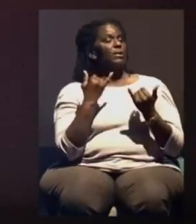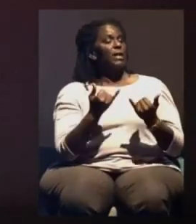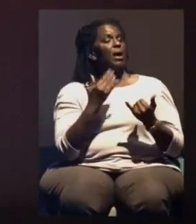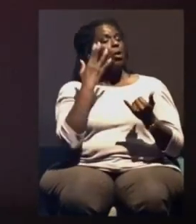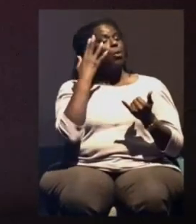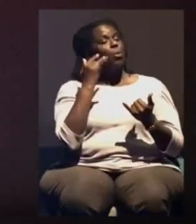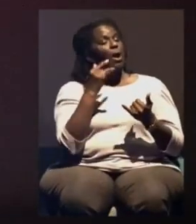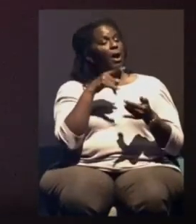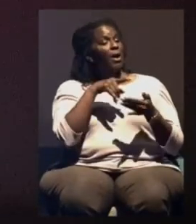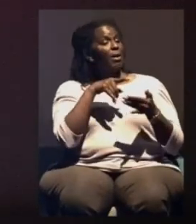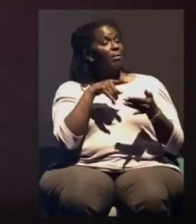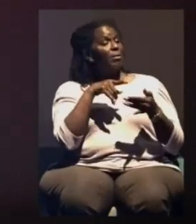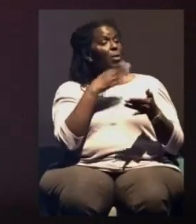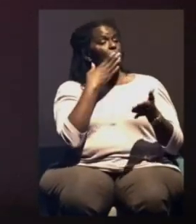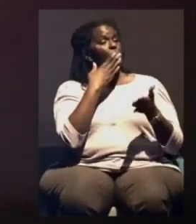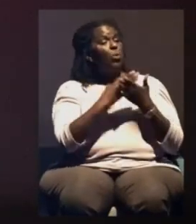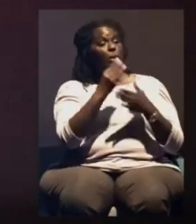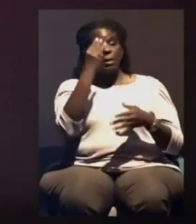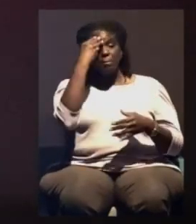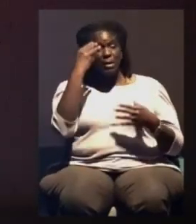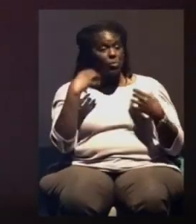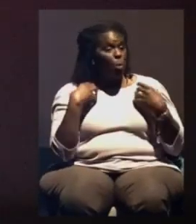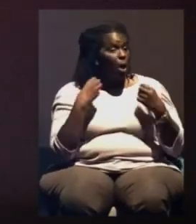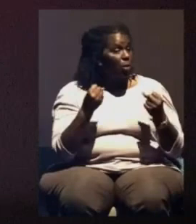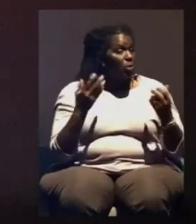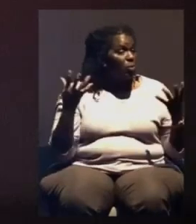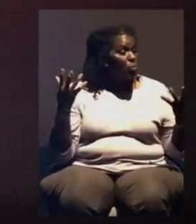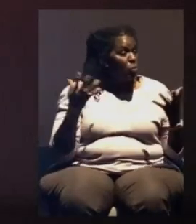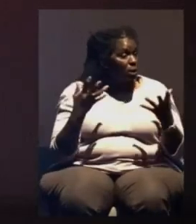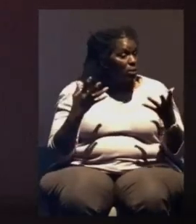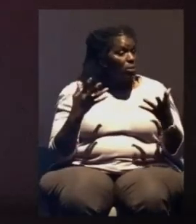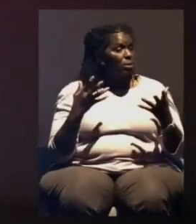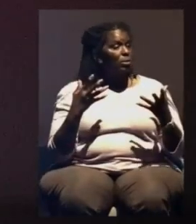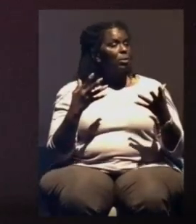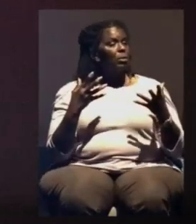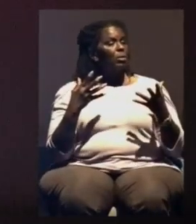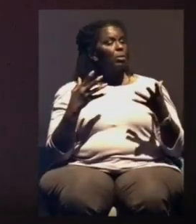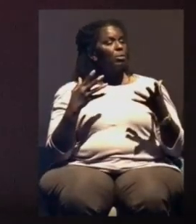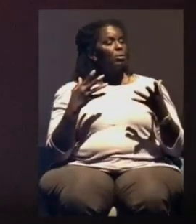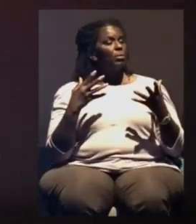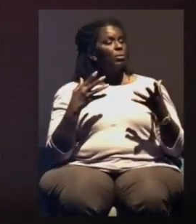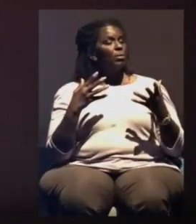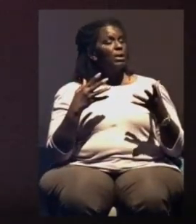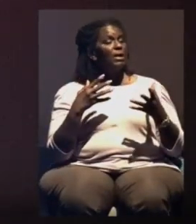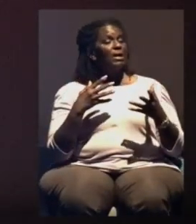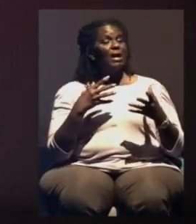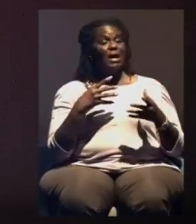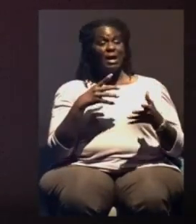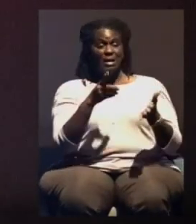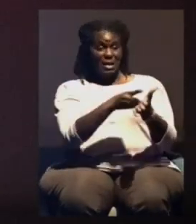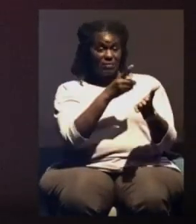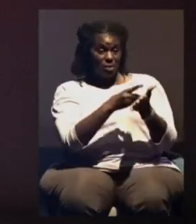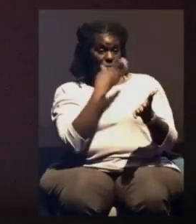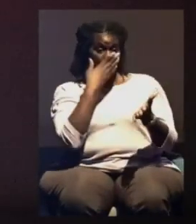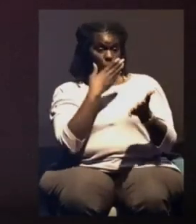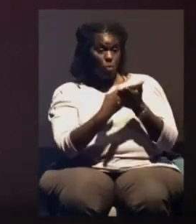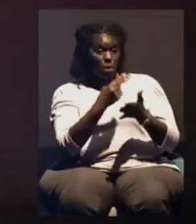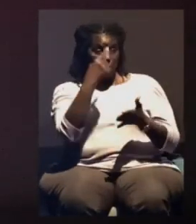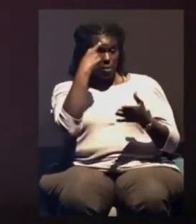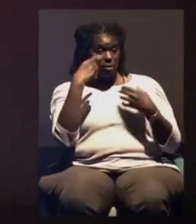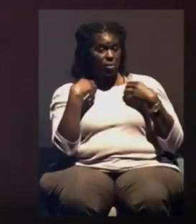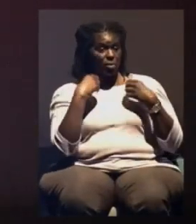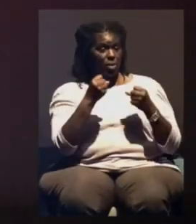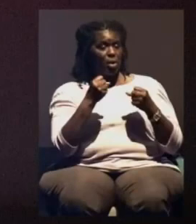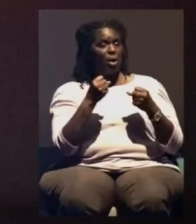Because the definition of good mental health, and here it is, this is so profound. The definition of good mental health is